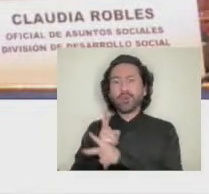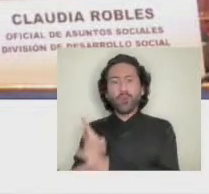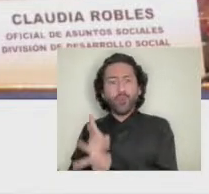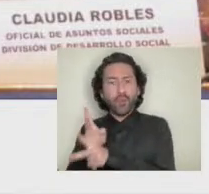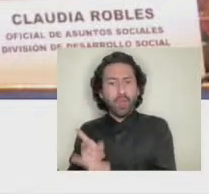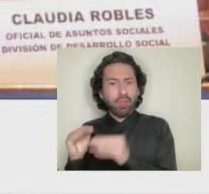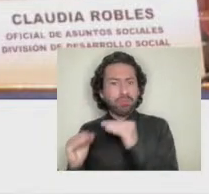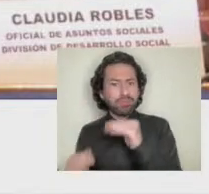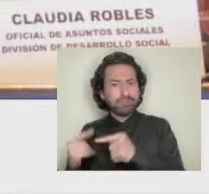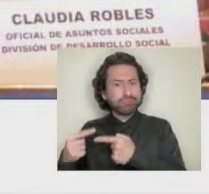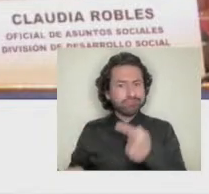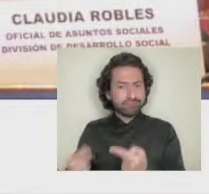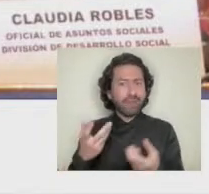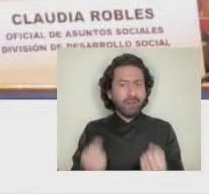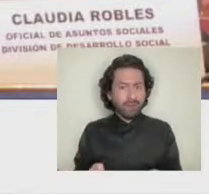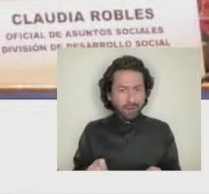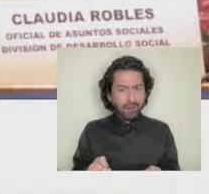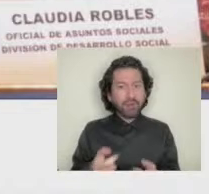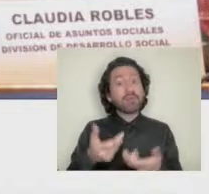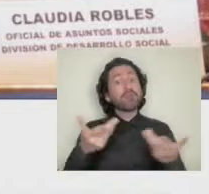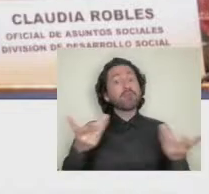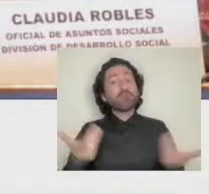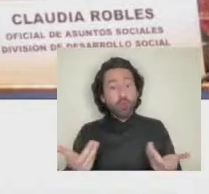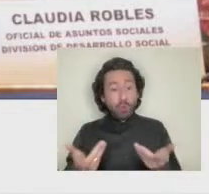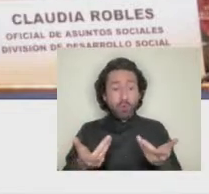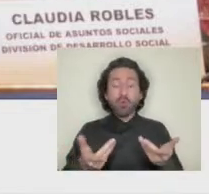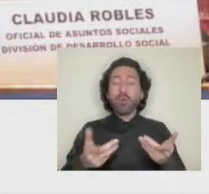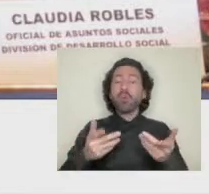of care and the insufficient acknowledgement